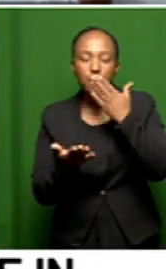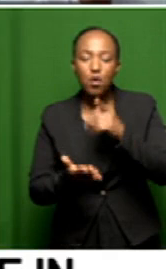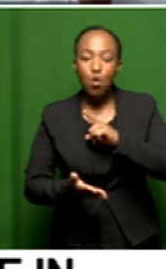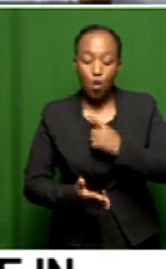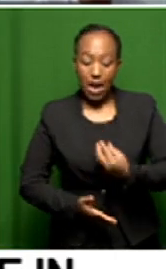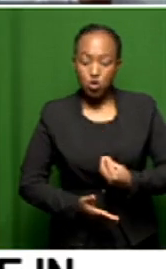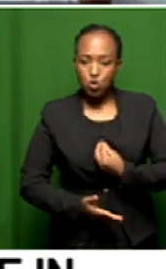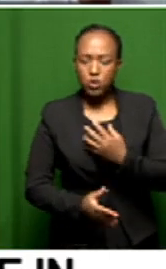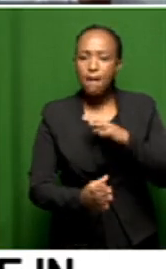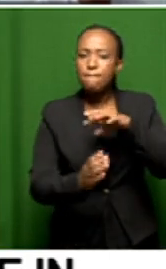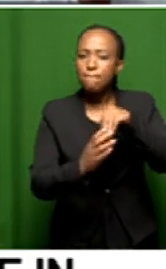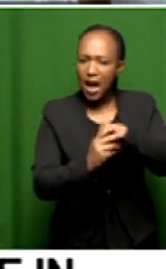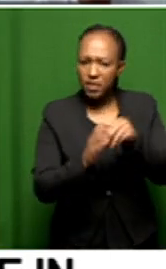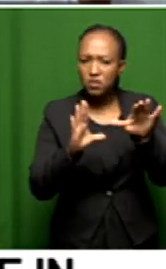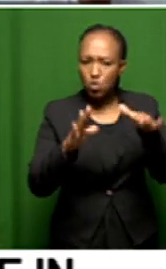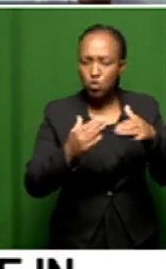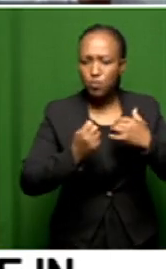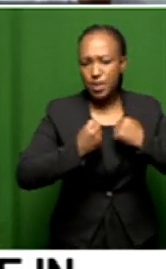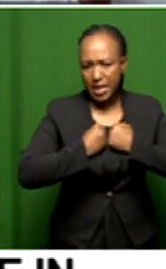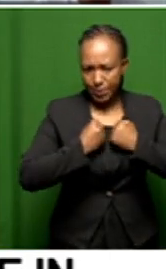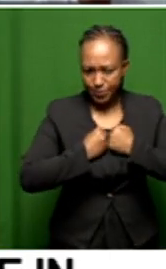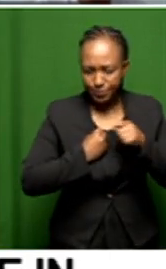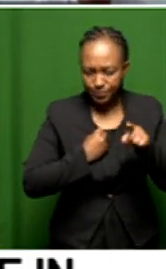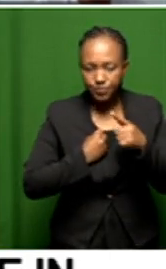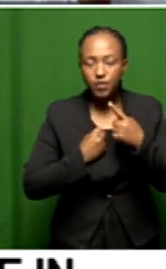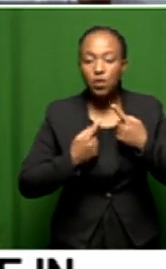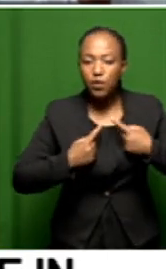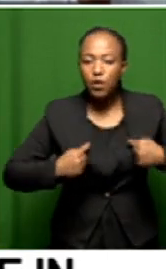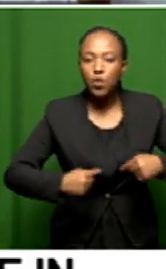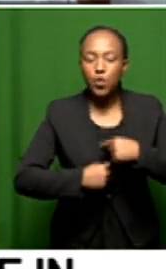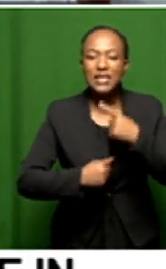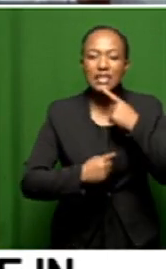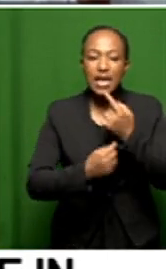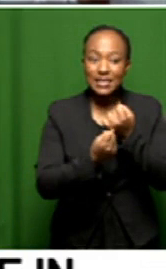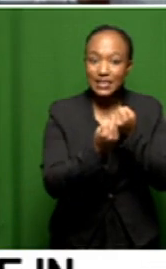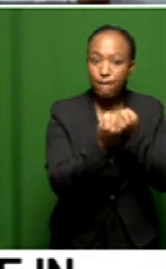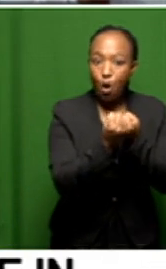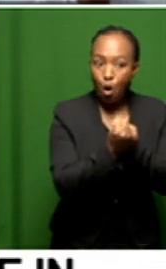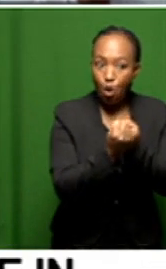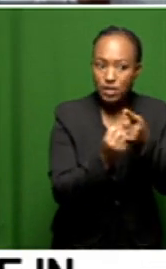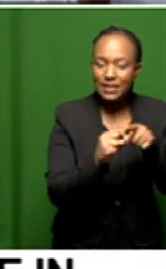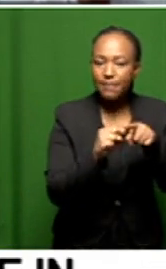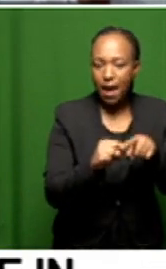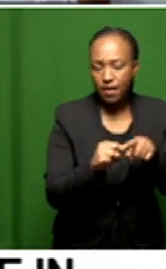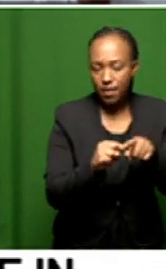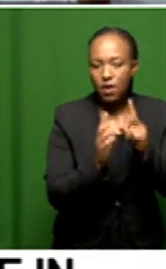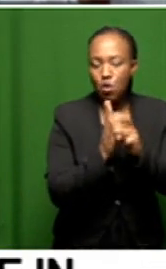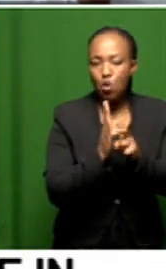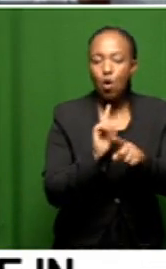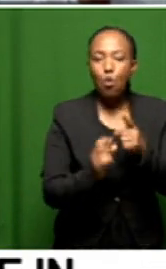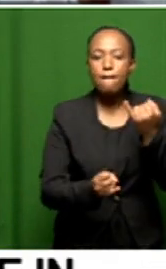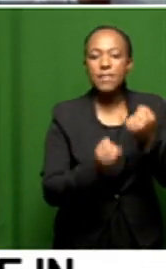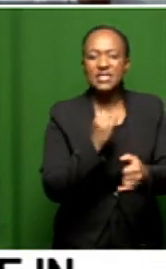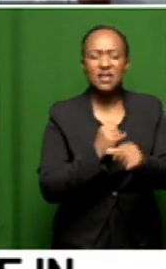form part of our identity group. So we're basically saying that our support is conditional. And that's a mistake that is often made in South Africa,